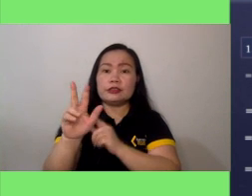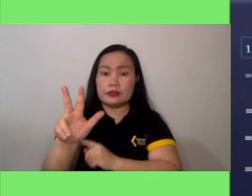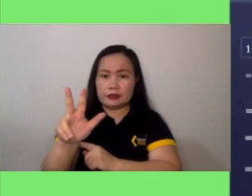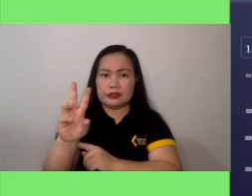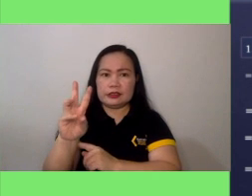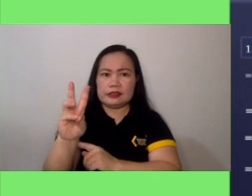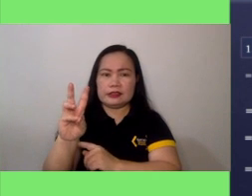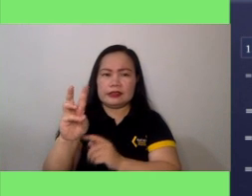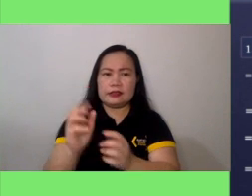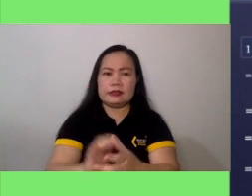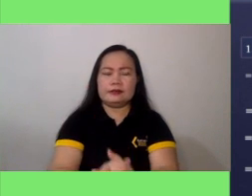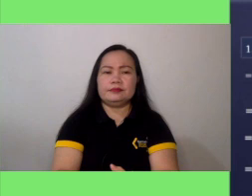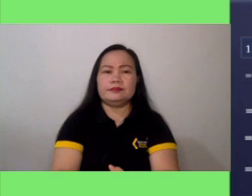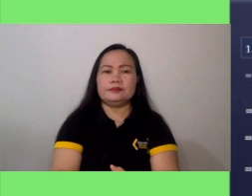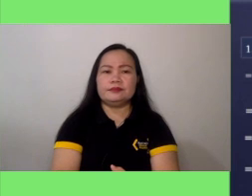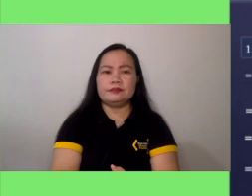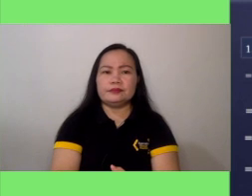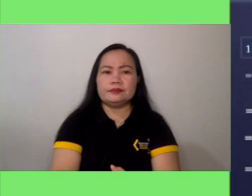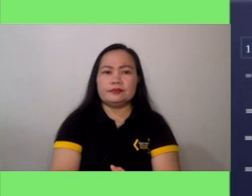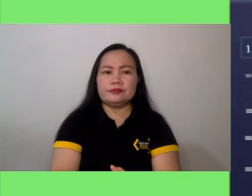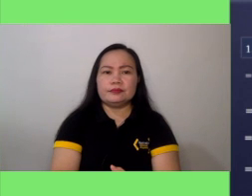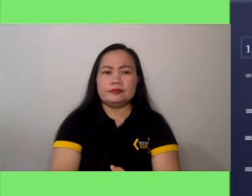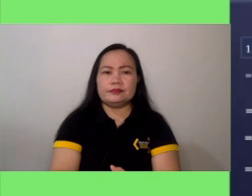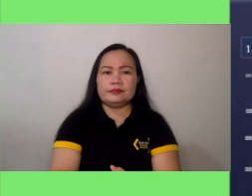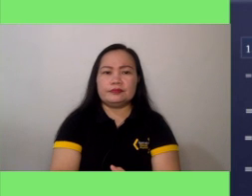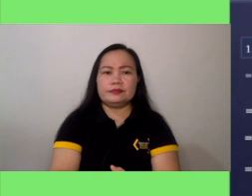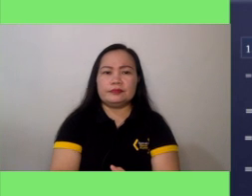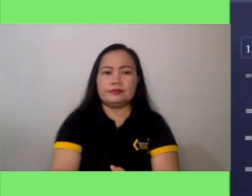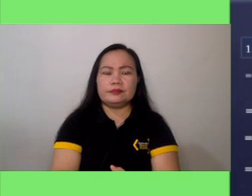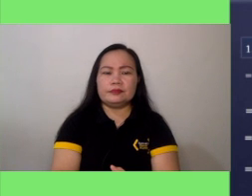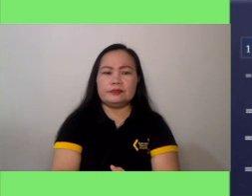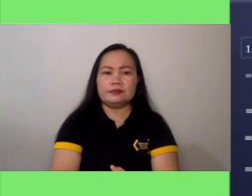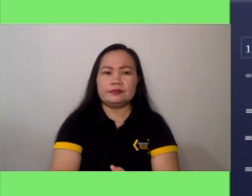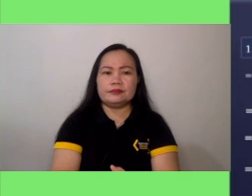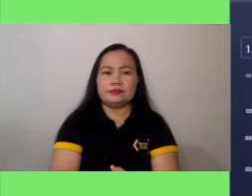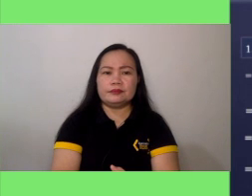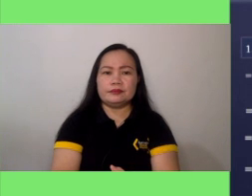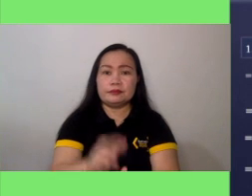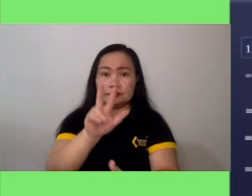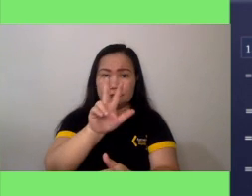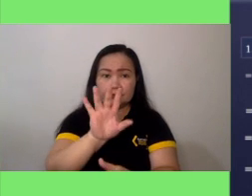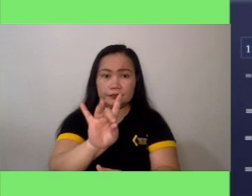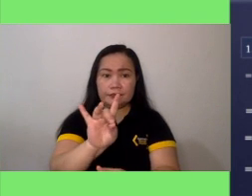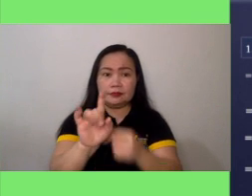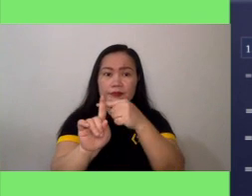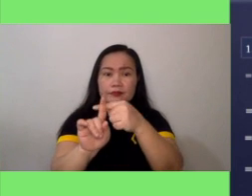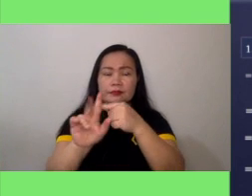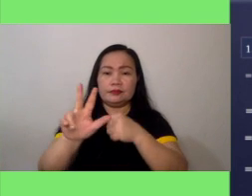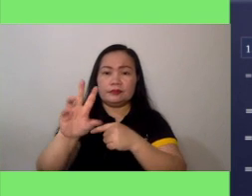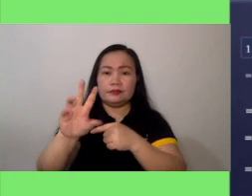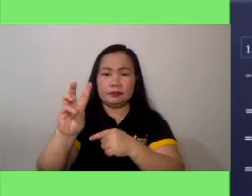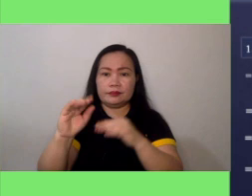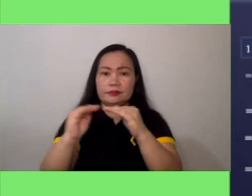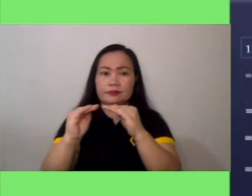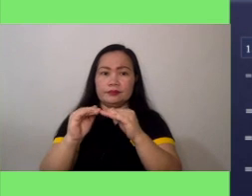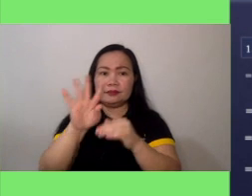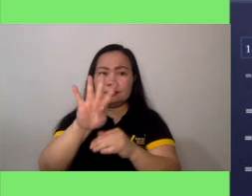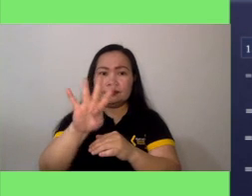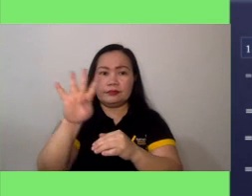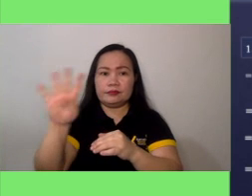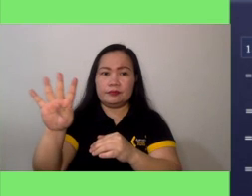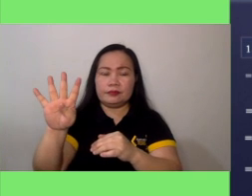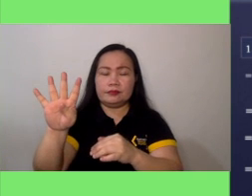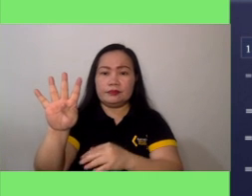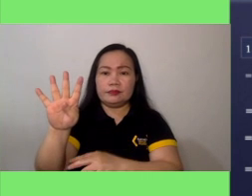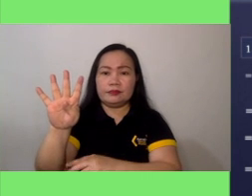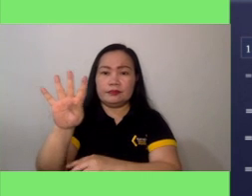ang butterfly. 8 times 1, 8. 9 times 4, 36. And then, 9 times 1, 9. So, 8 plus